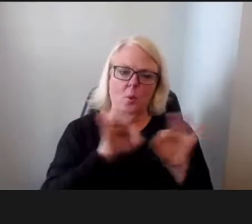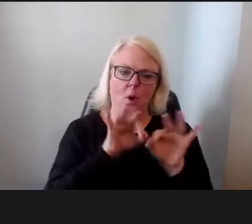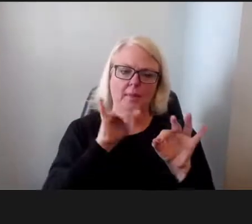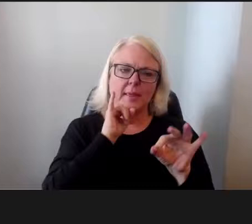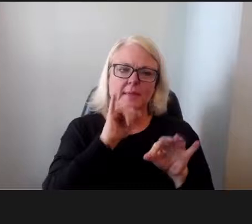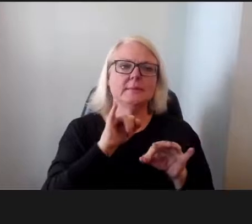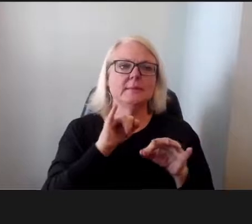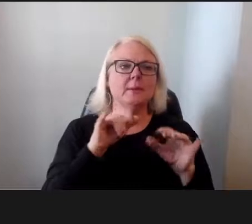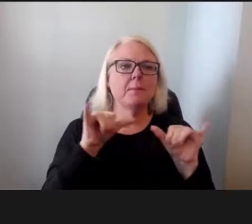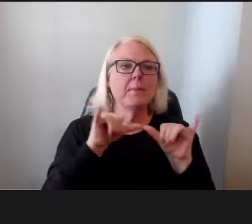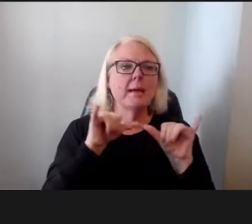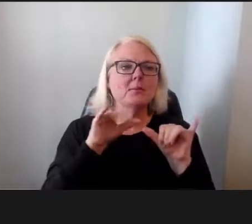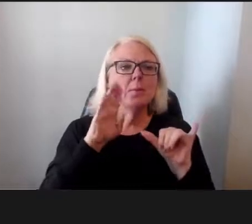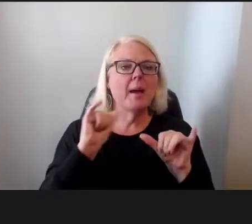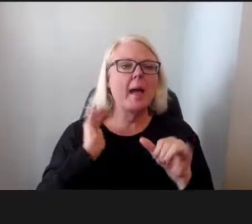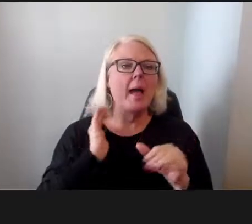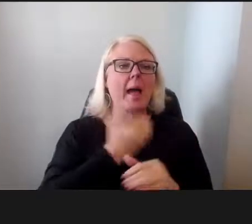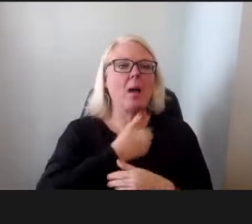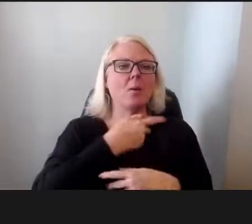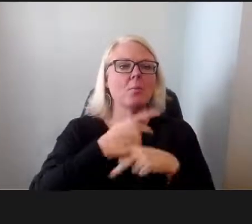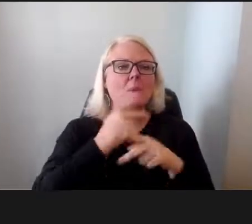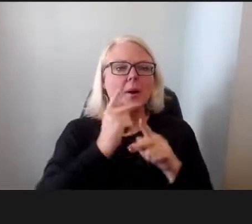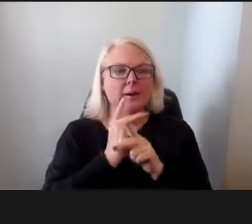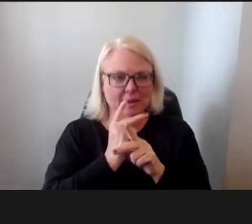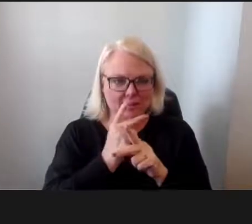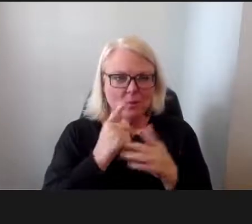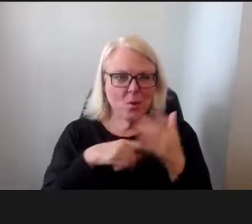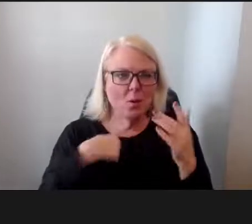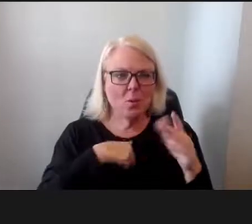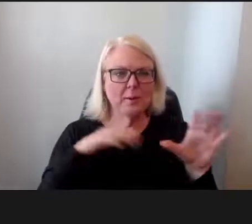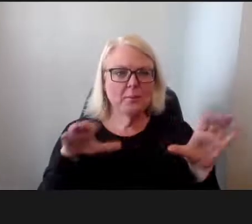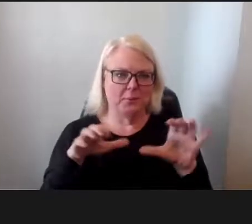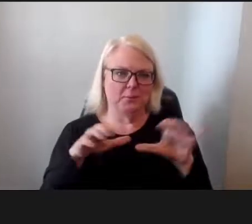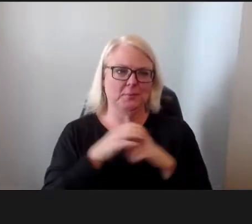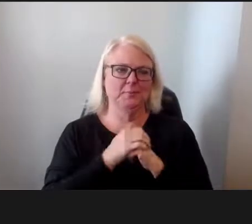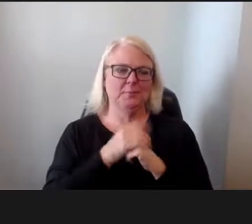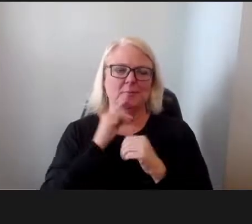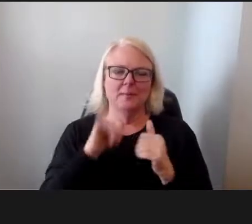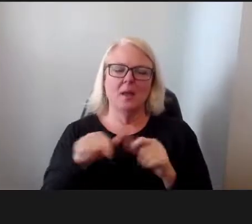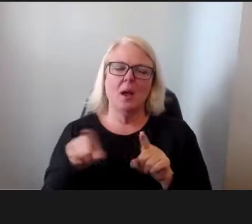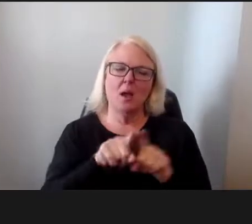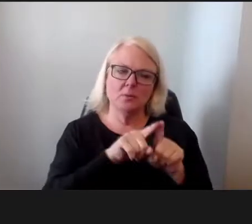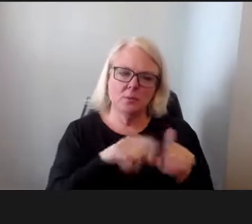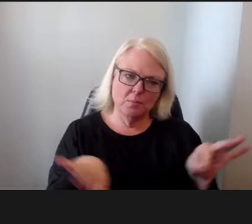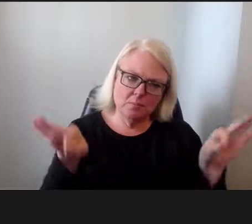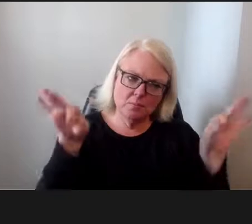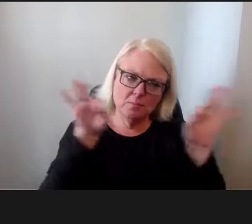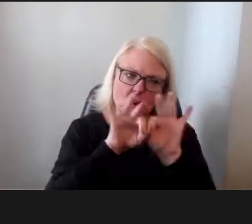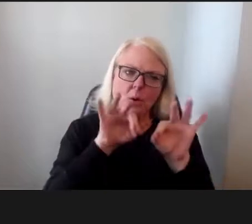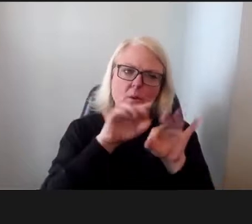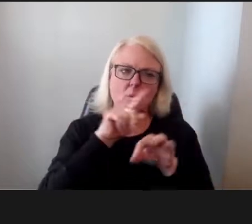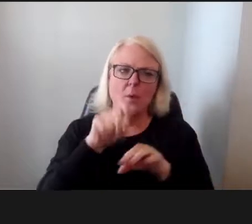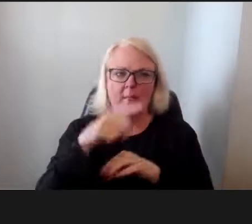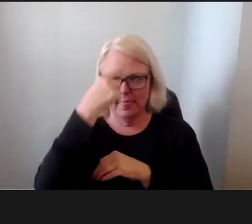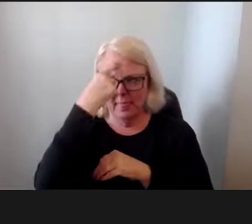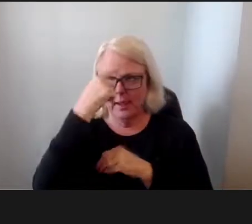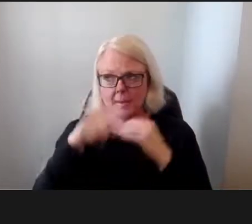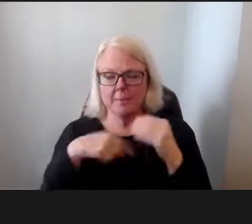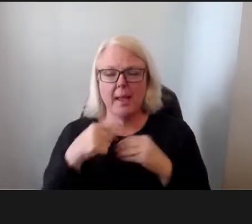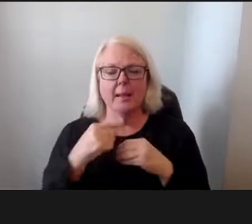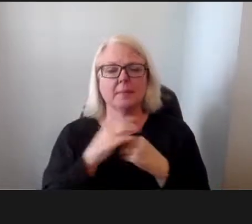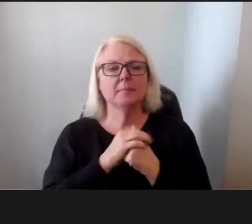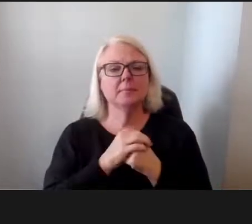productivity? Yes, this is also a really important question to think about.